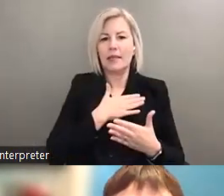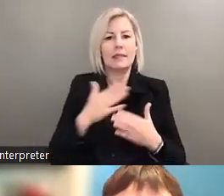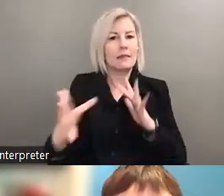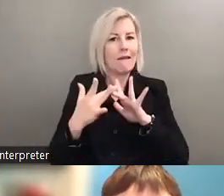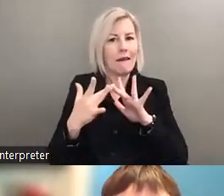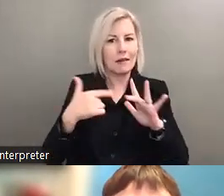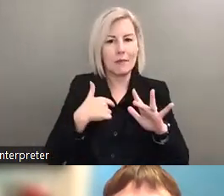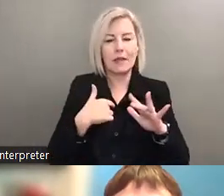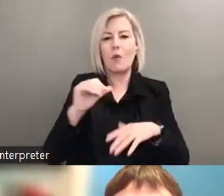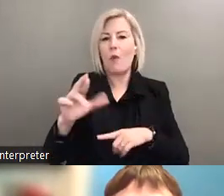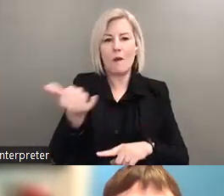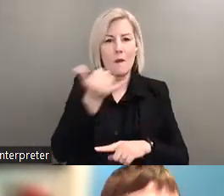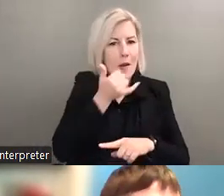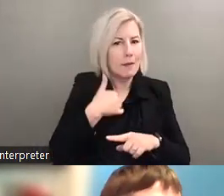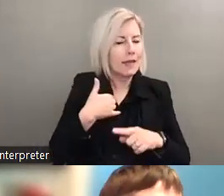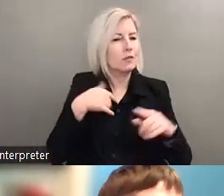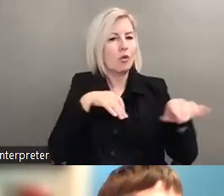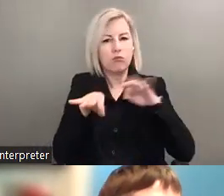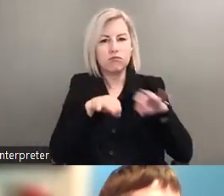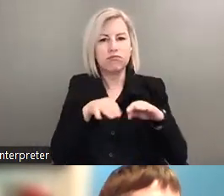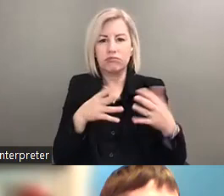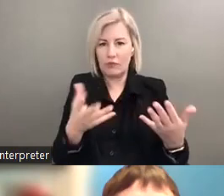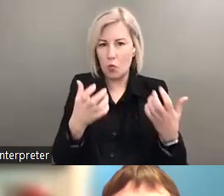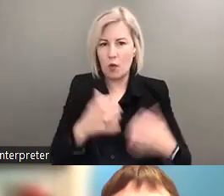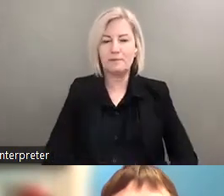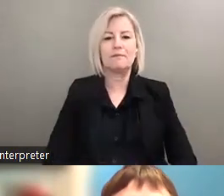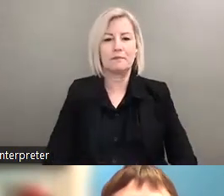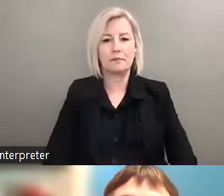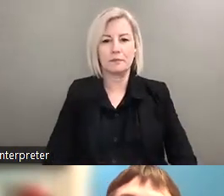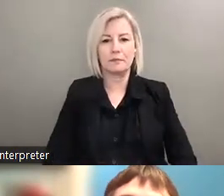give me a call to chat about it if you'd like.